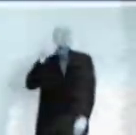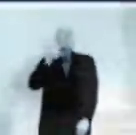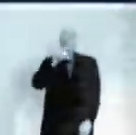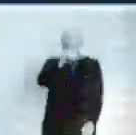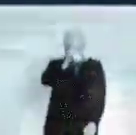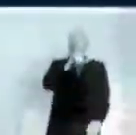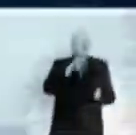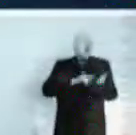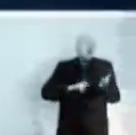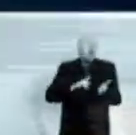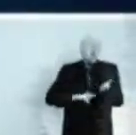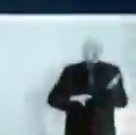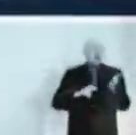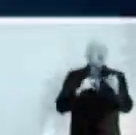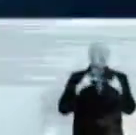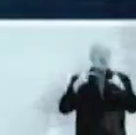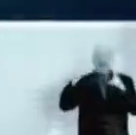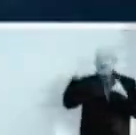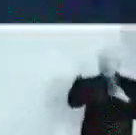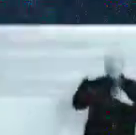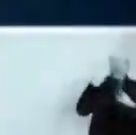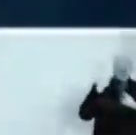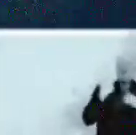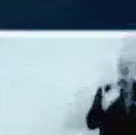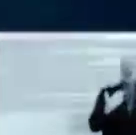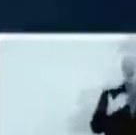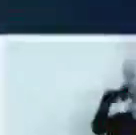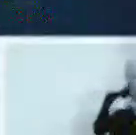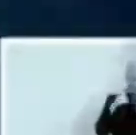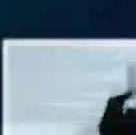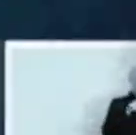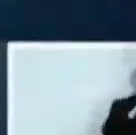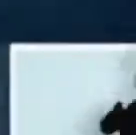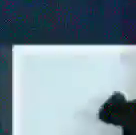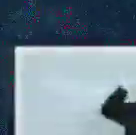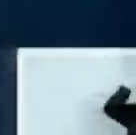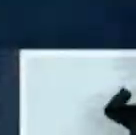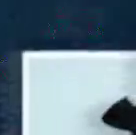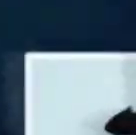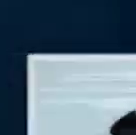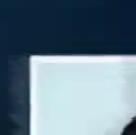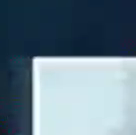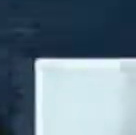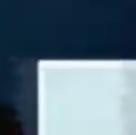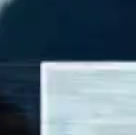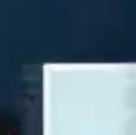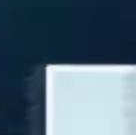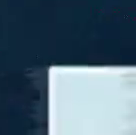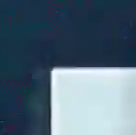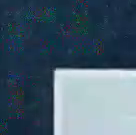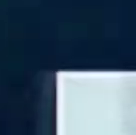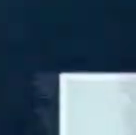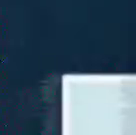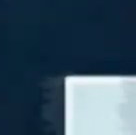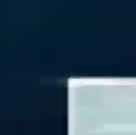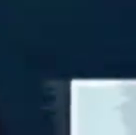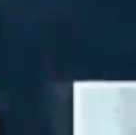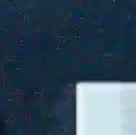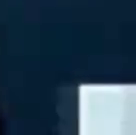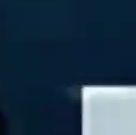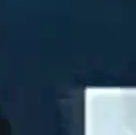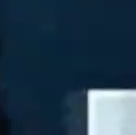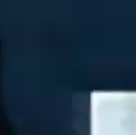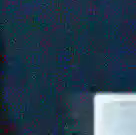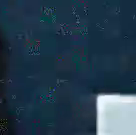and hairdressers will no longer look as though they're handling radioactive isotopes. And when we can go and see our loved